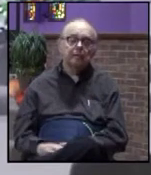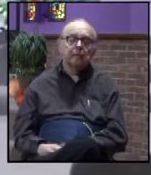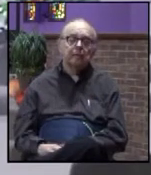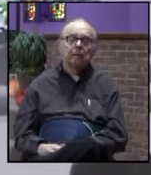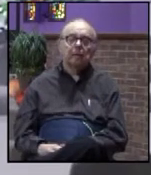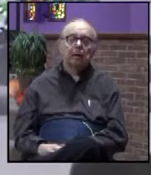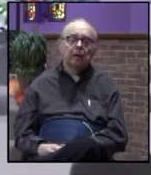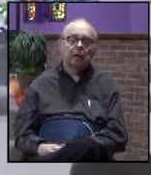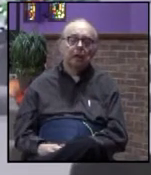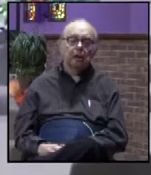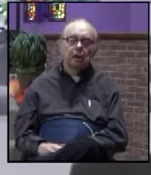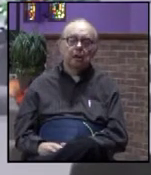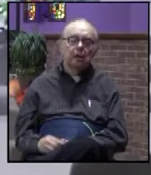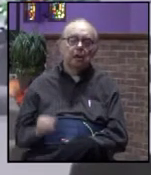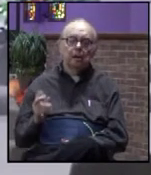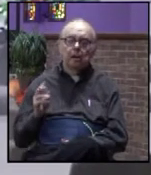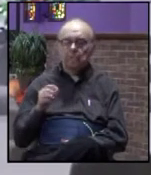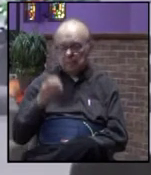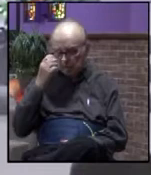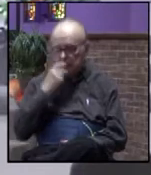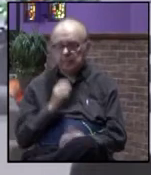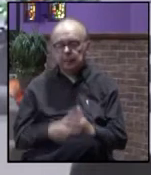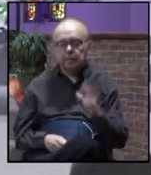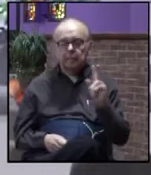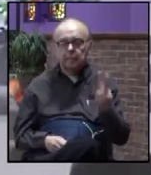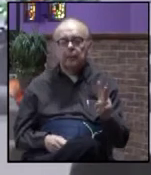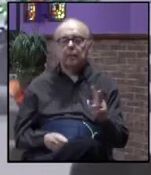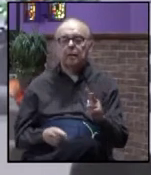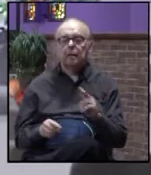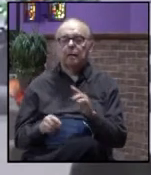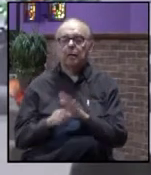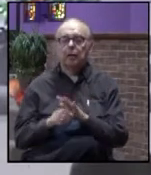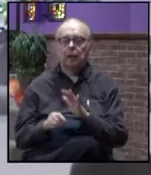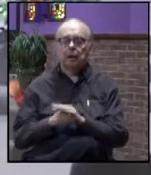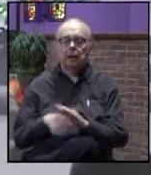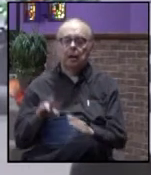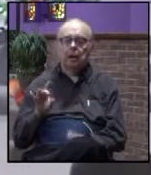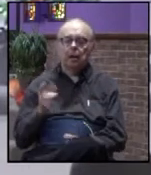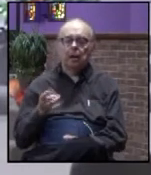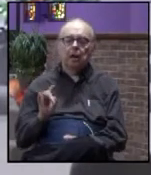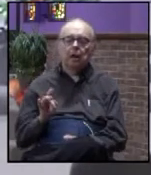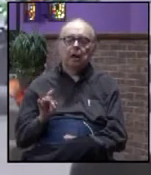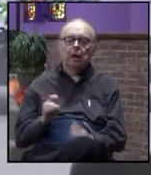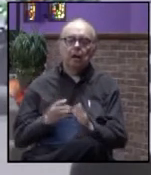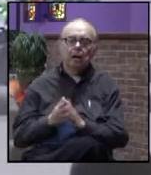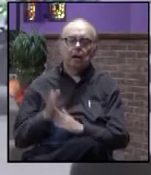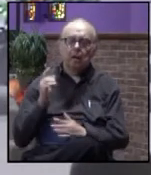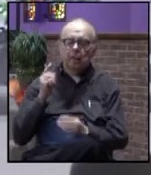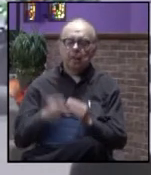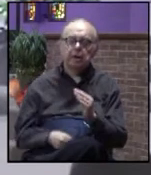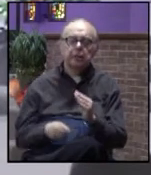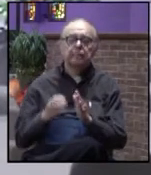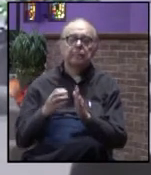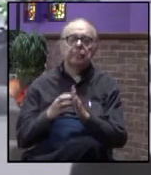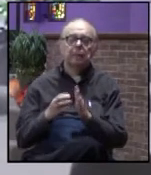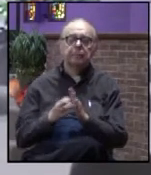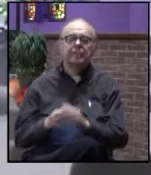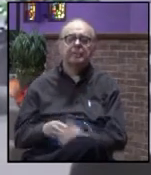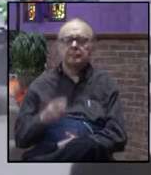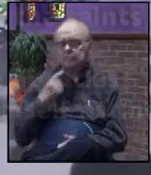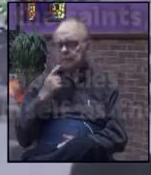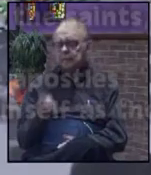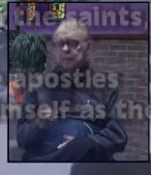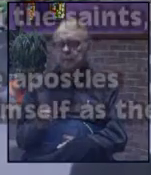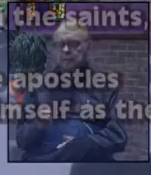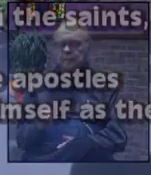And so here's what he says in Ephesians chapter 2, verses 17 through the end of the chapter. He says,